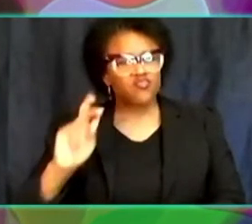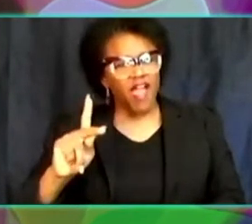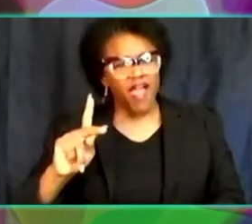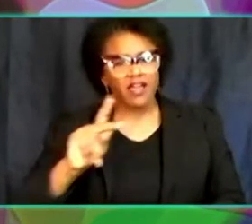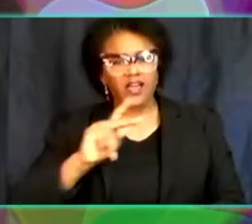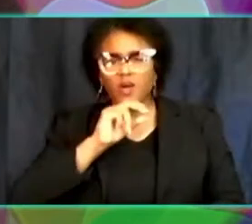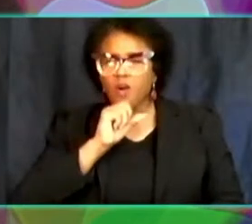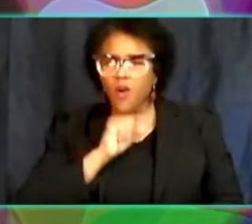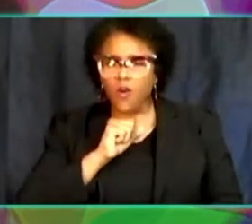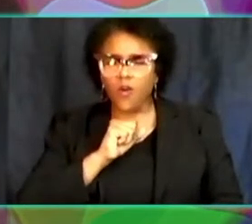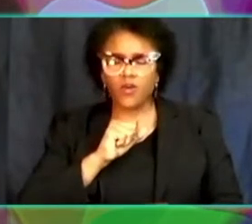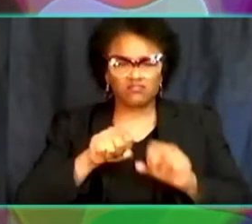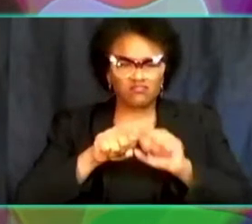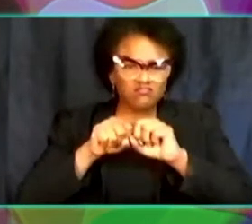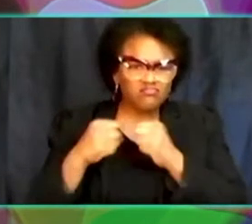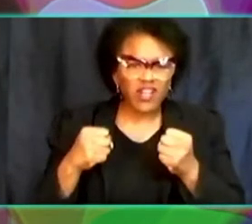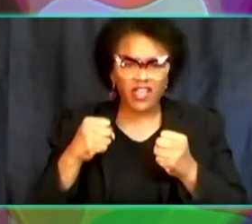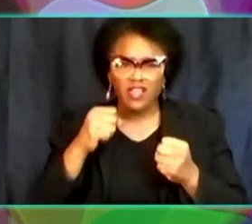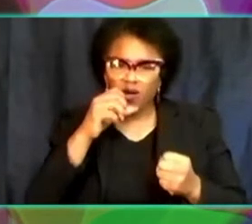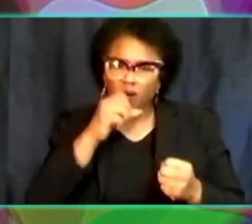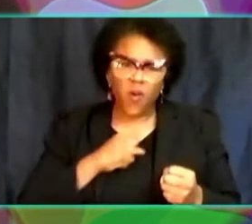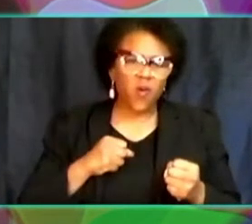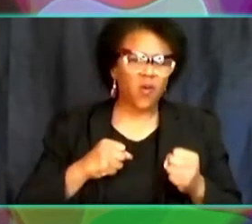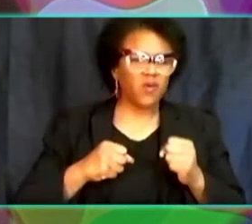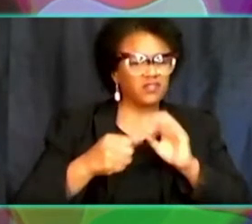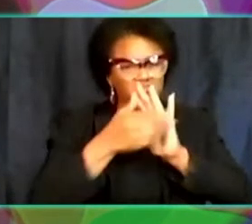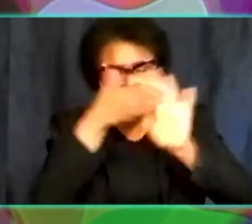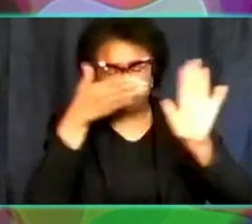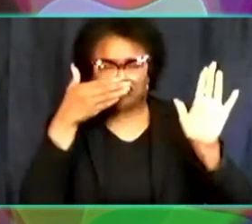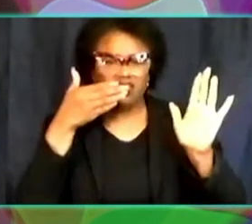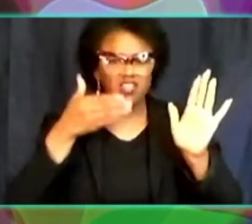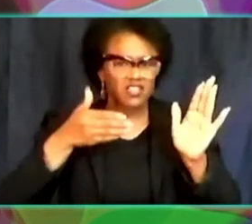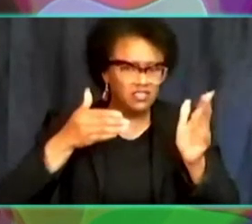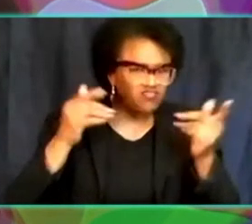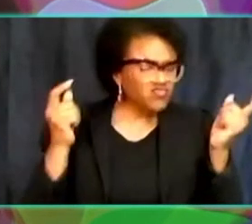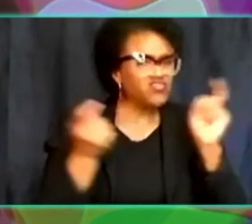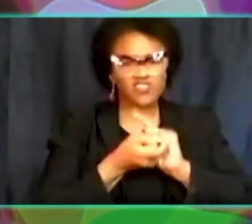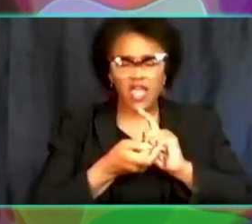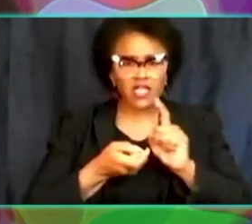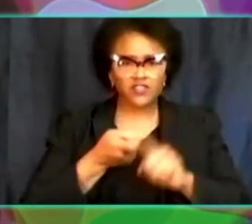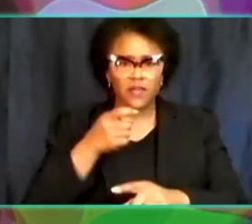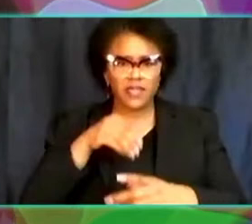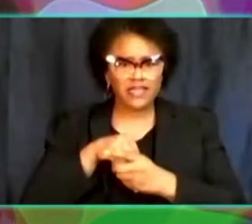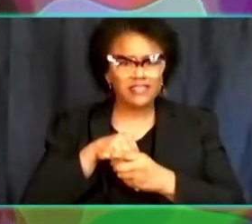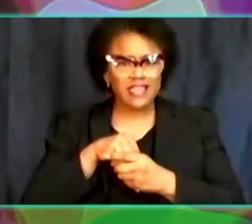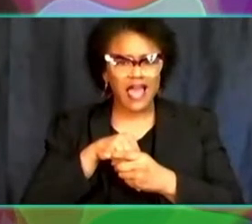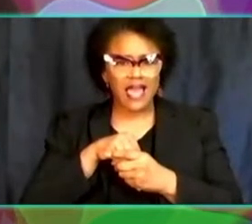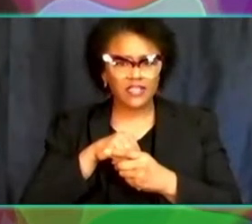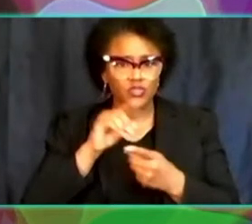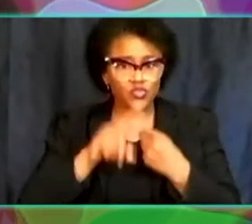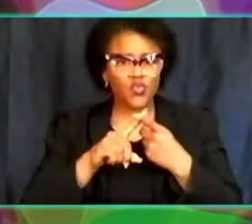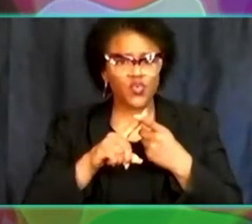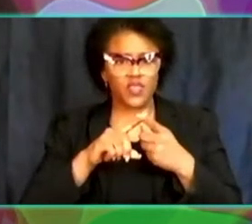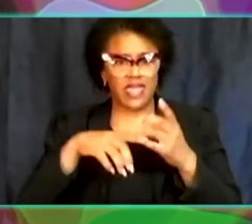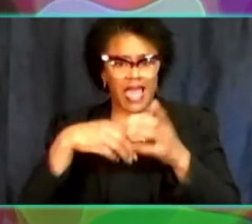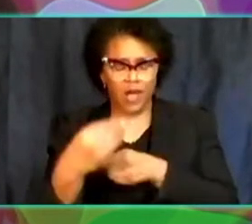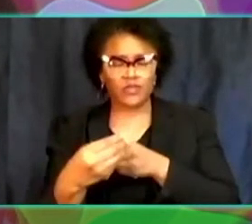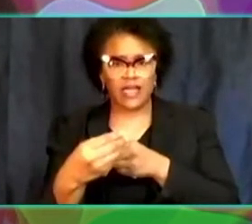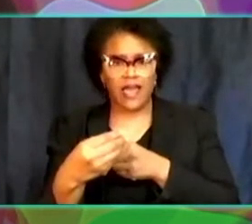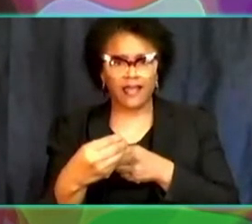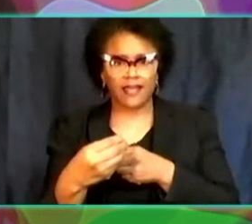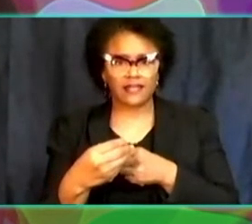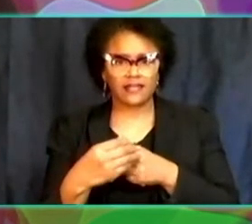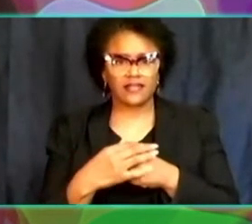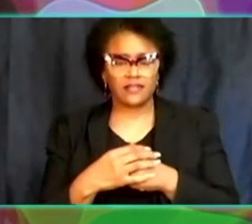know, veneer, you know, like change from the inside out, you know, what's been going on. Because